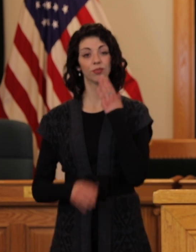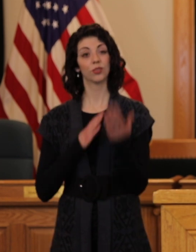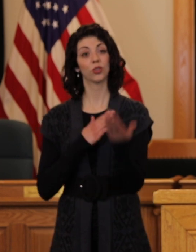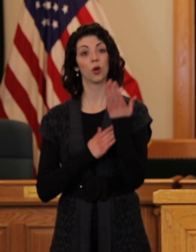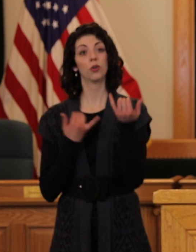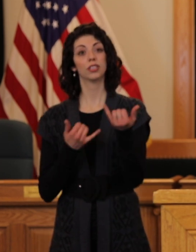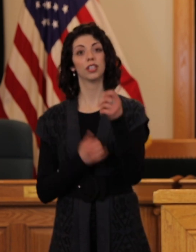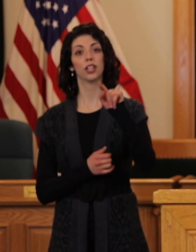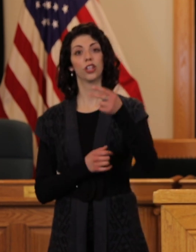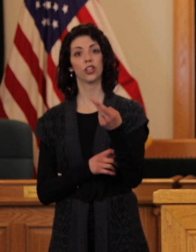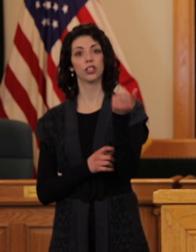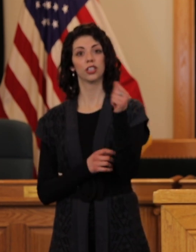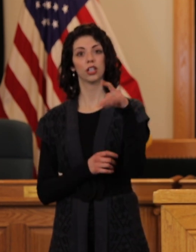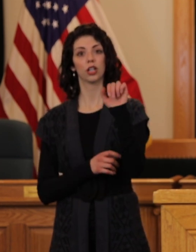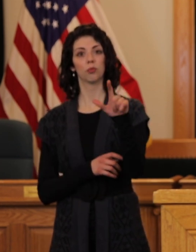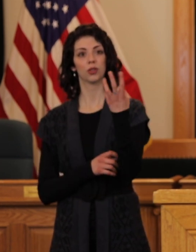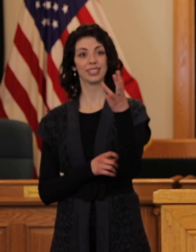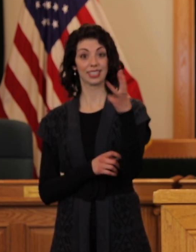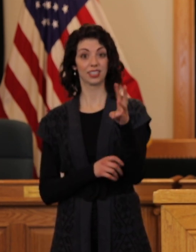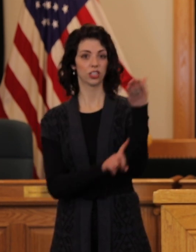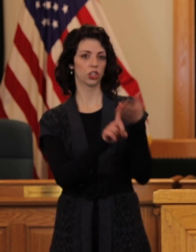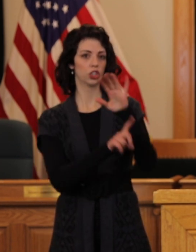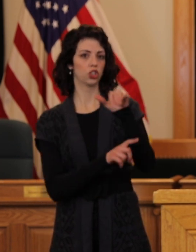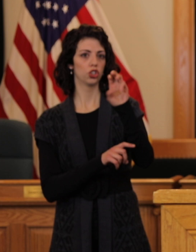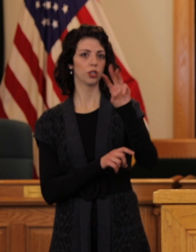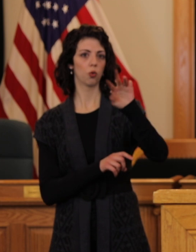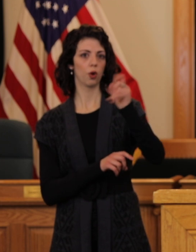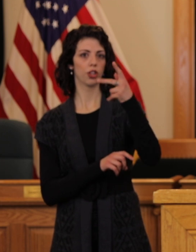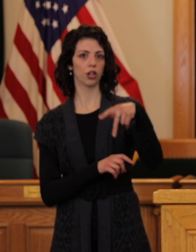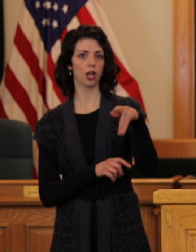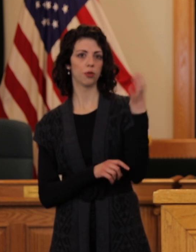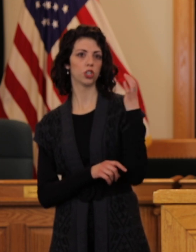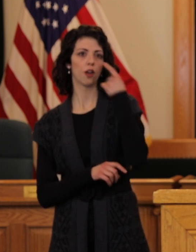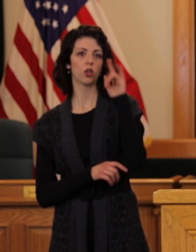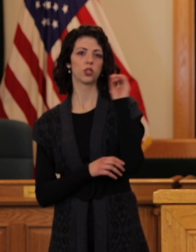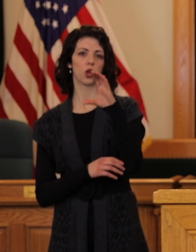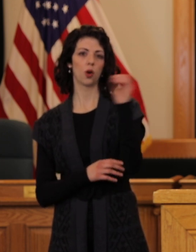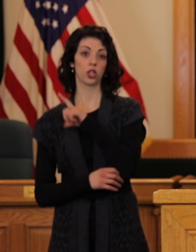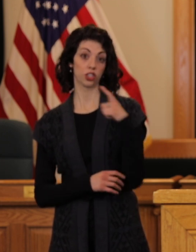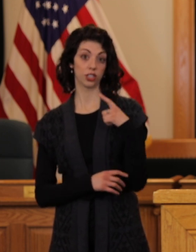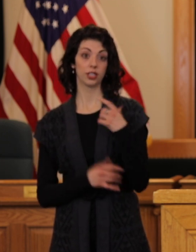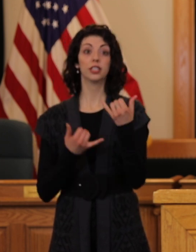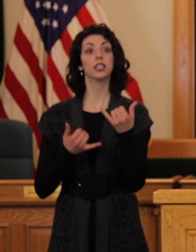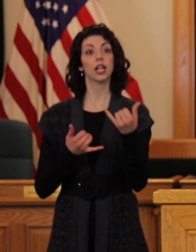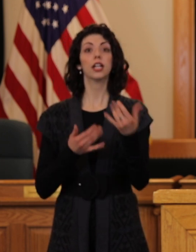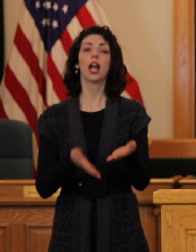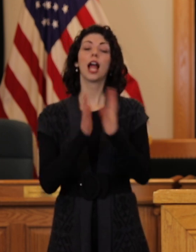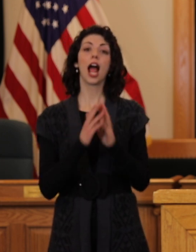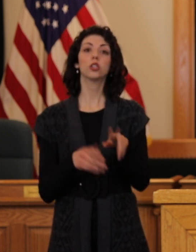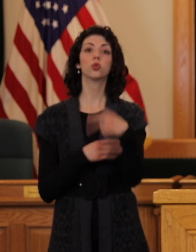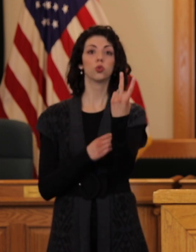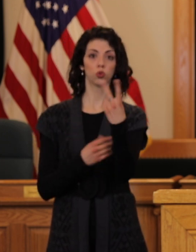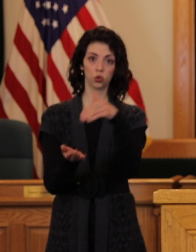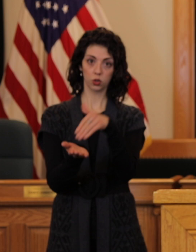Good morning. Today is Thursday, April 16th. I'm Jim Weatherup, Chairman of the Oswego County Legislature. Today I invited Dr. Christina Lipke and